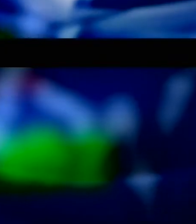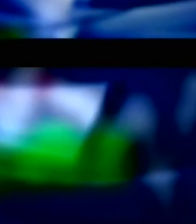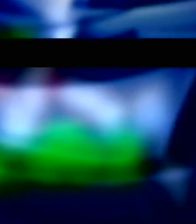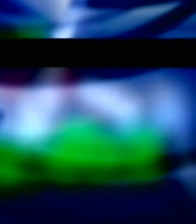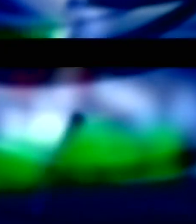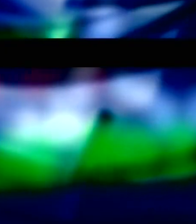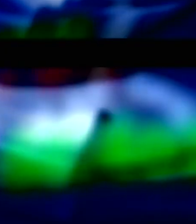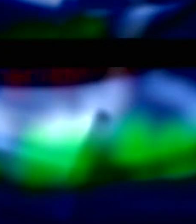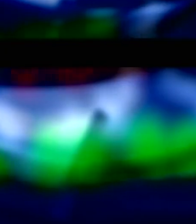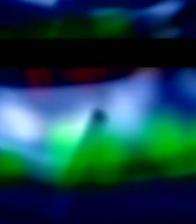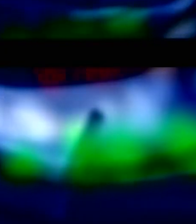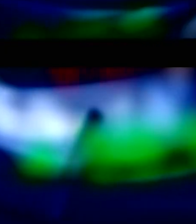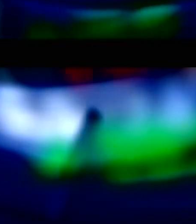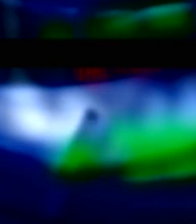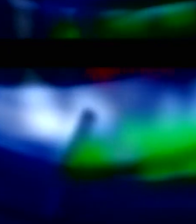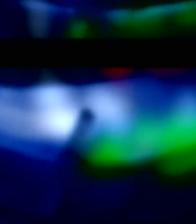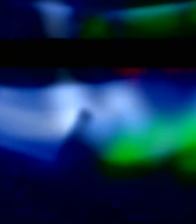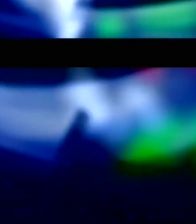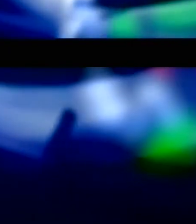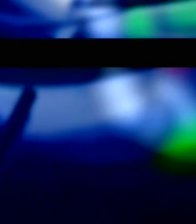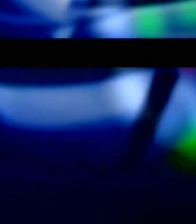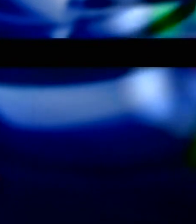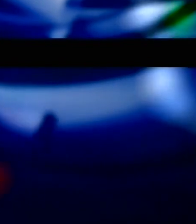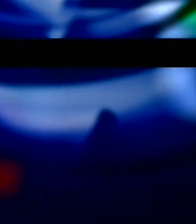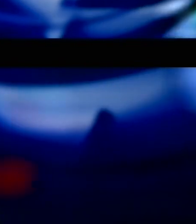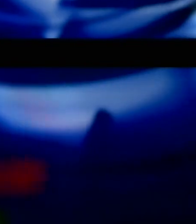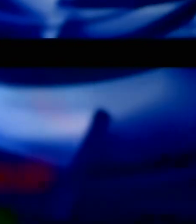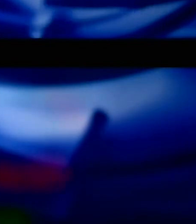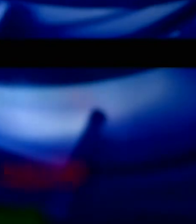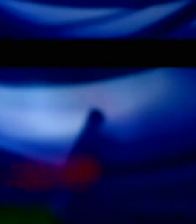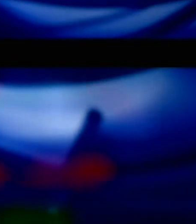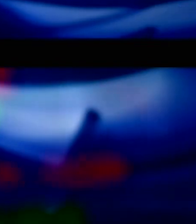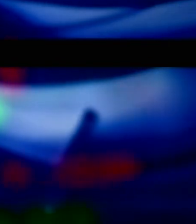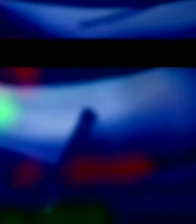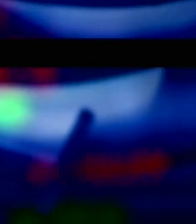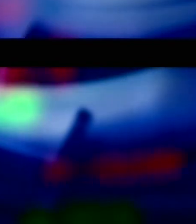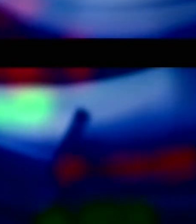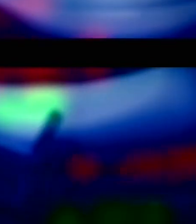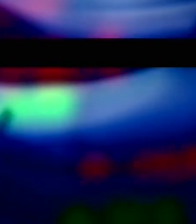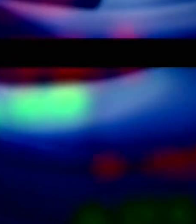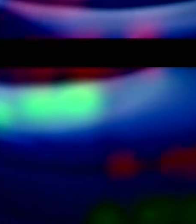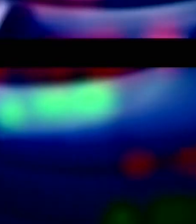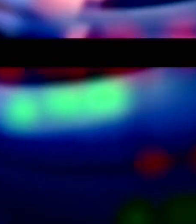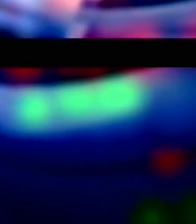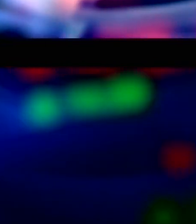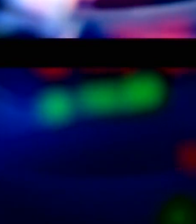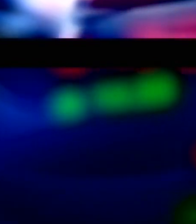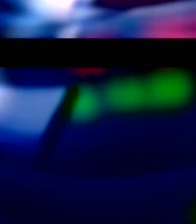In Barbados, Goddard Enterprises Limited was the sole security, trading